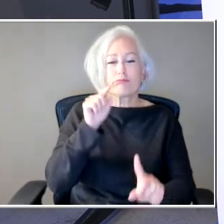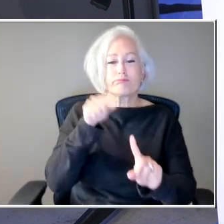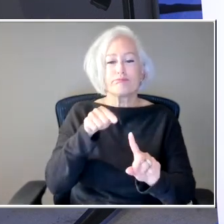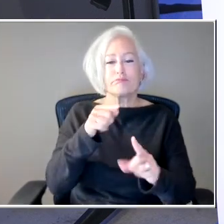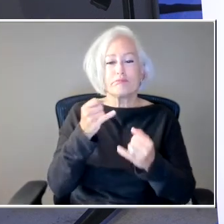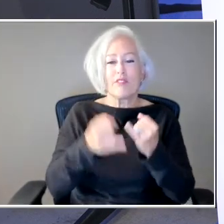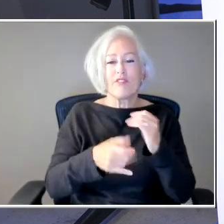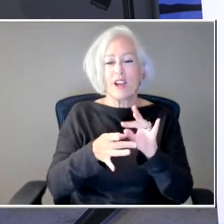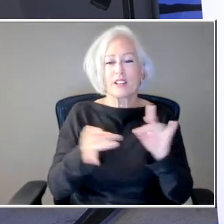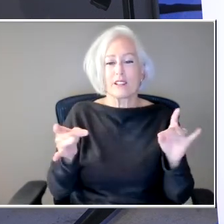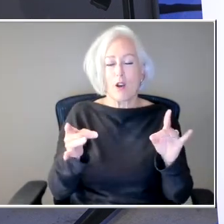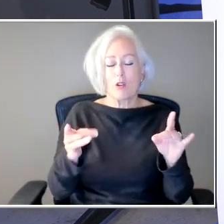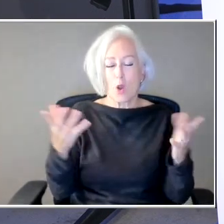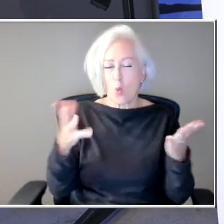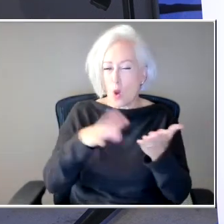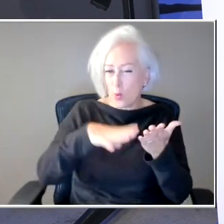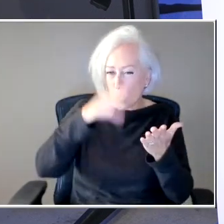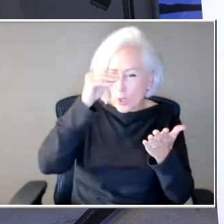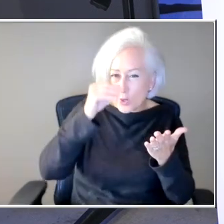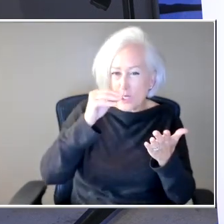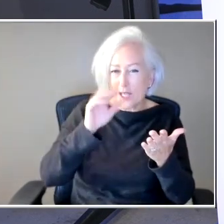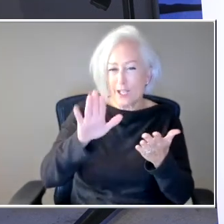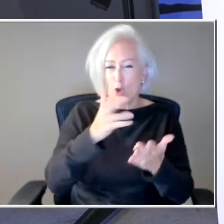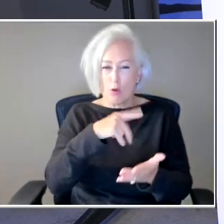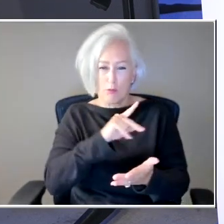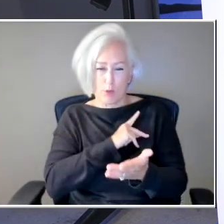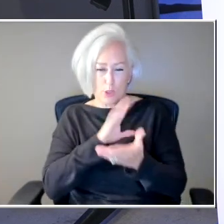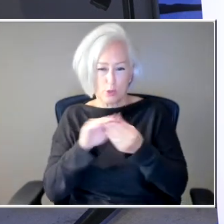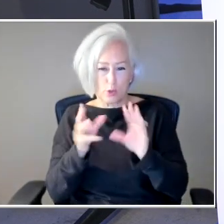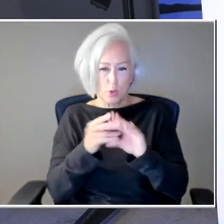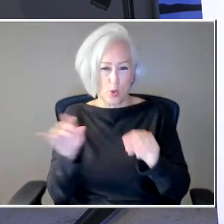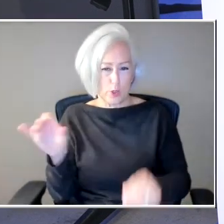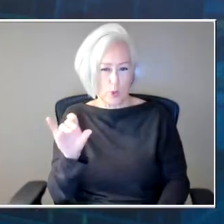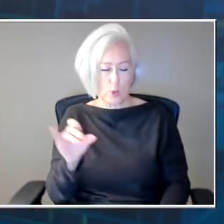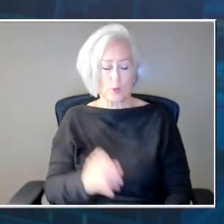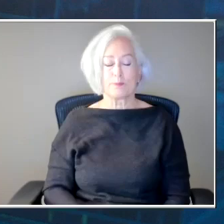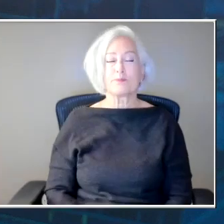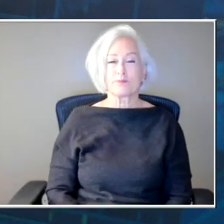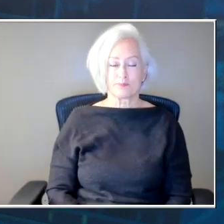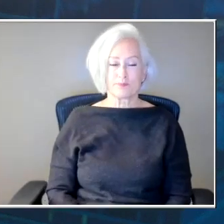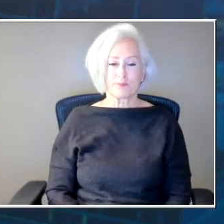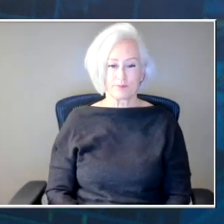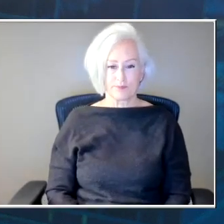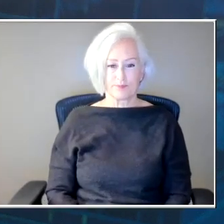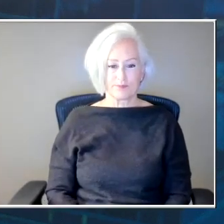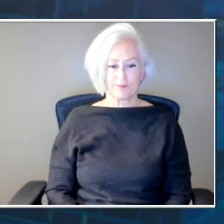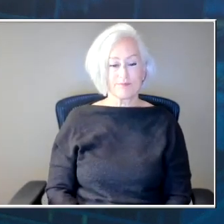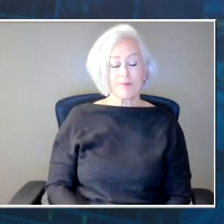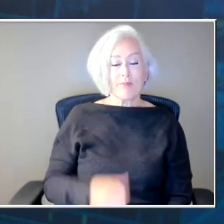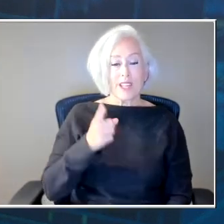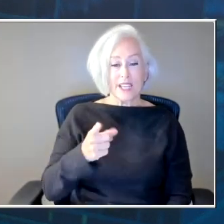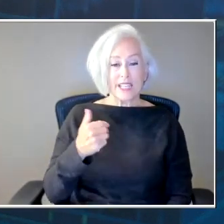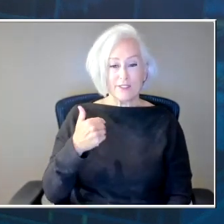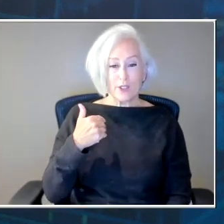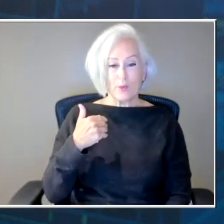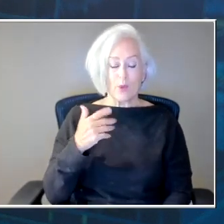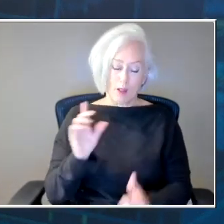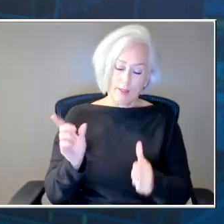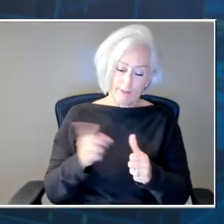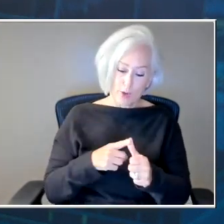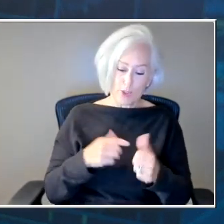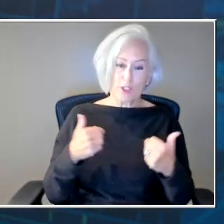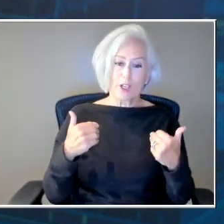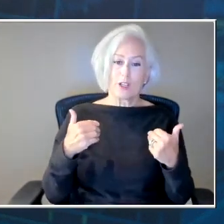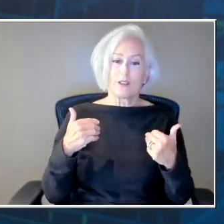we're learning, but your personal story as well? Well, I think the idea is, if you have, first off, colorectal cancer screening is